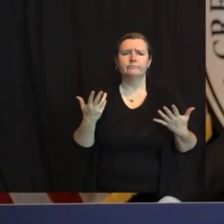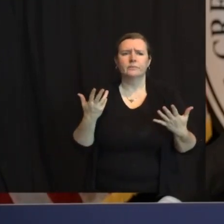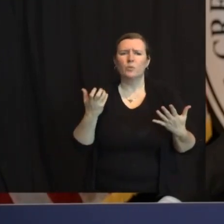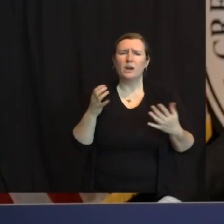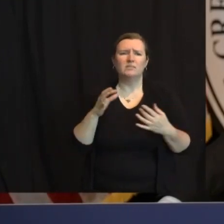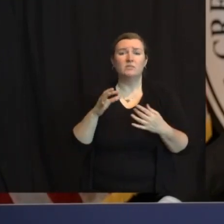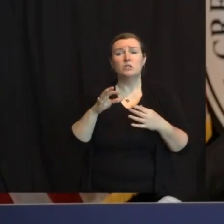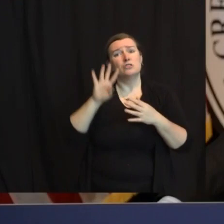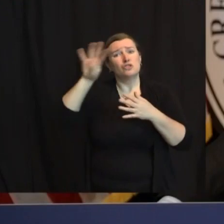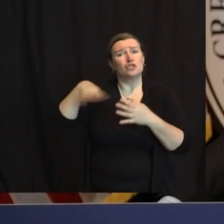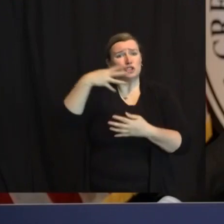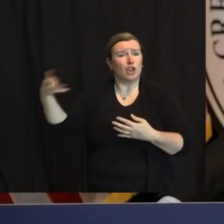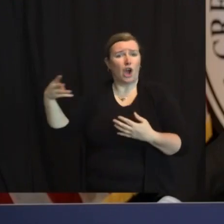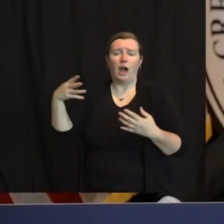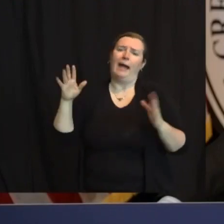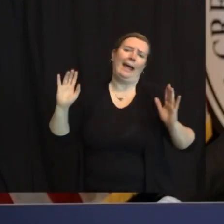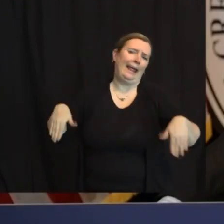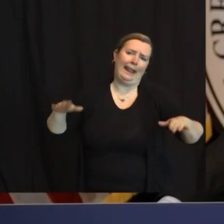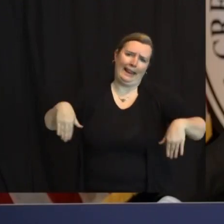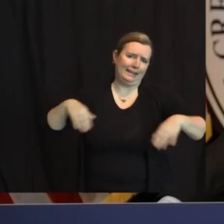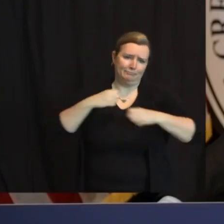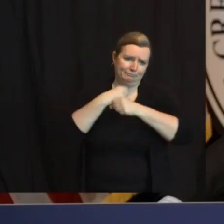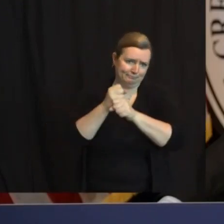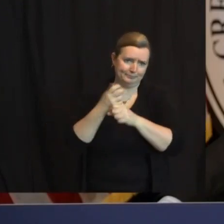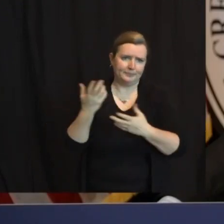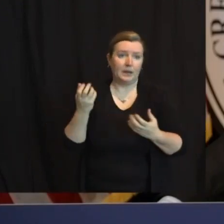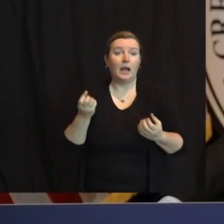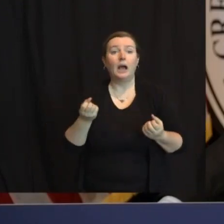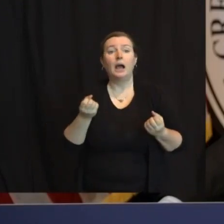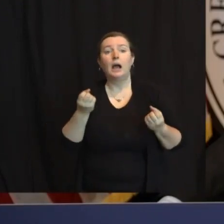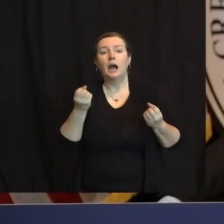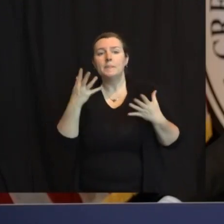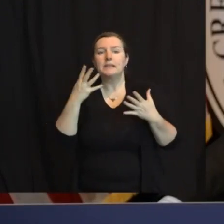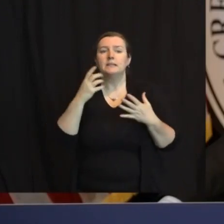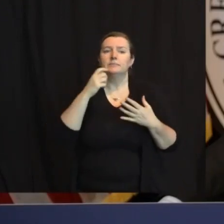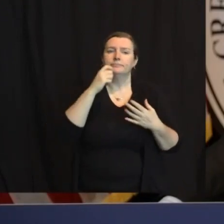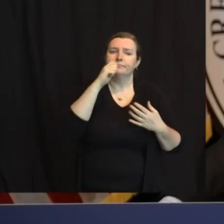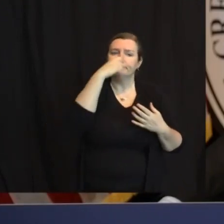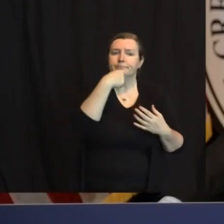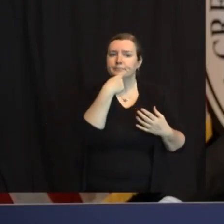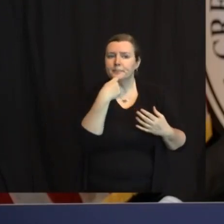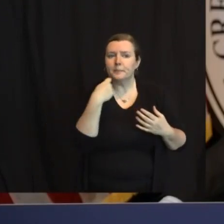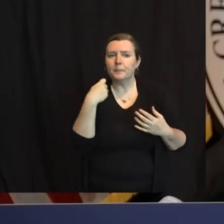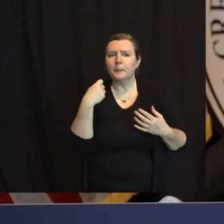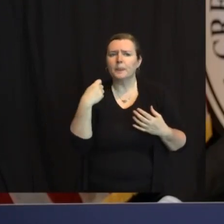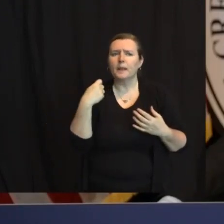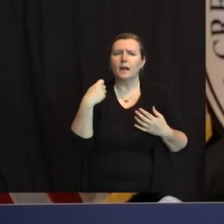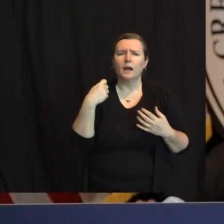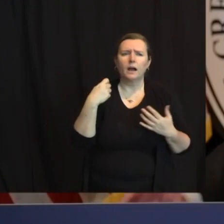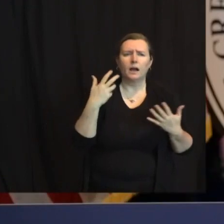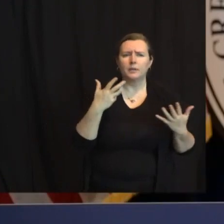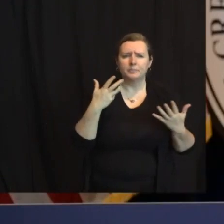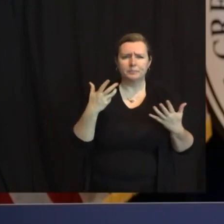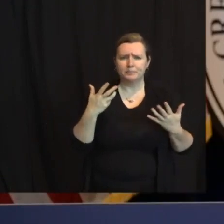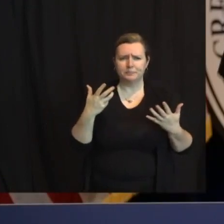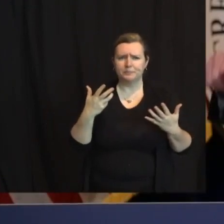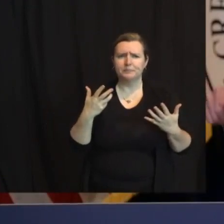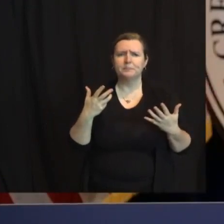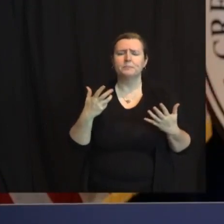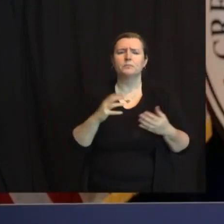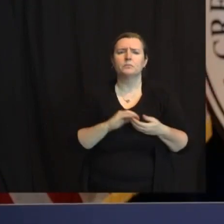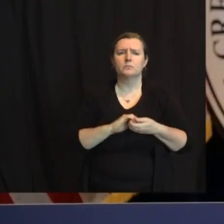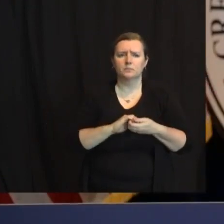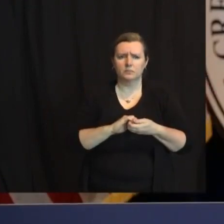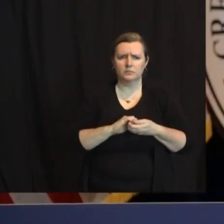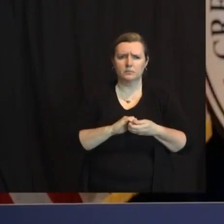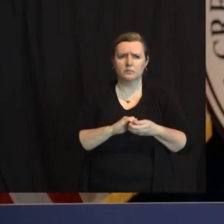was as of specimens collected May 1st, I believe, because it obviously takes a number of days to process them.